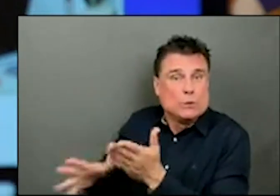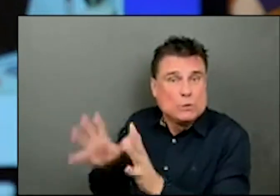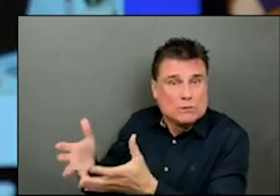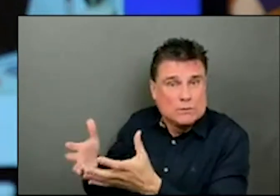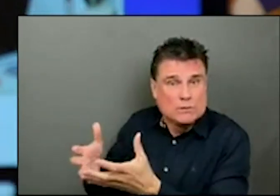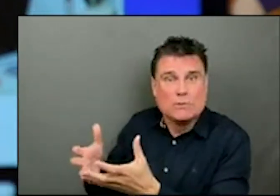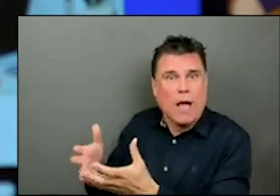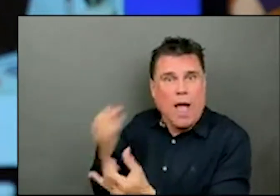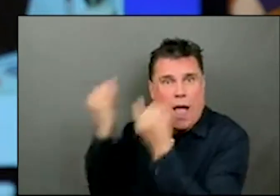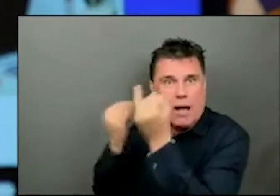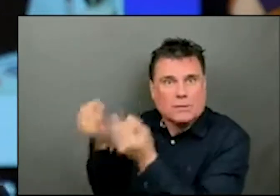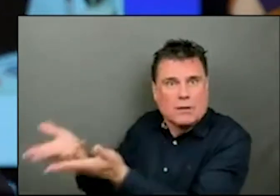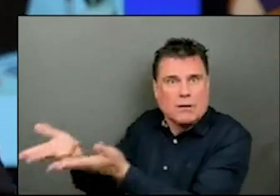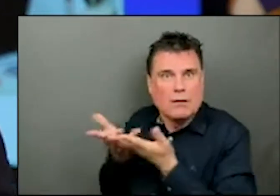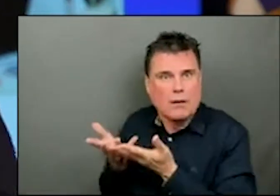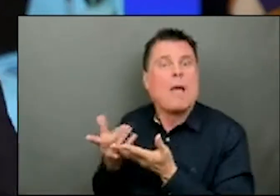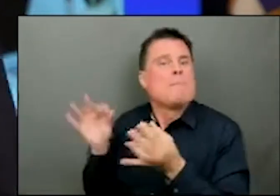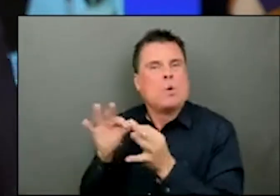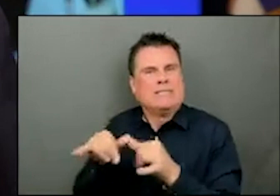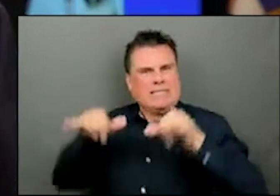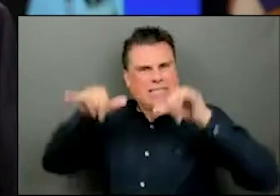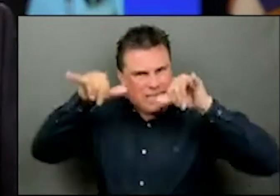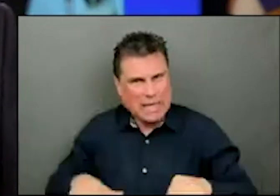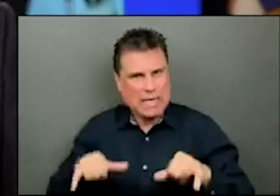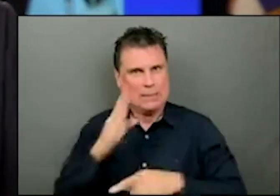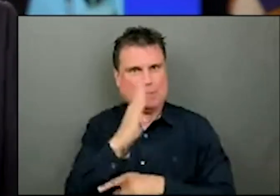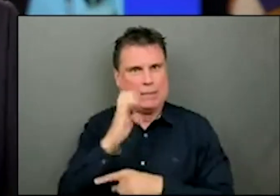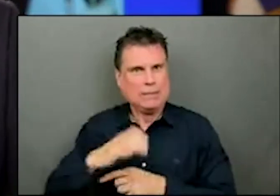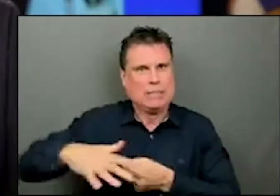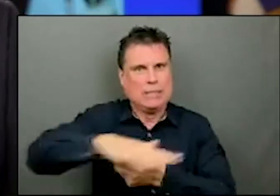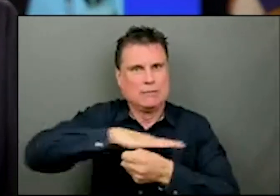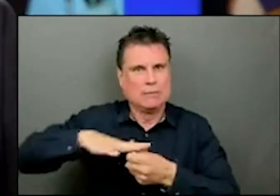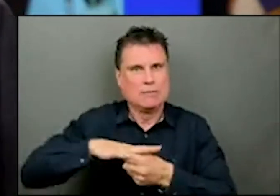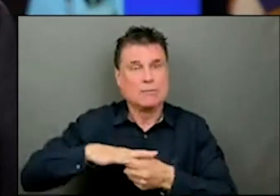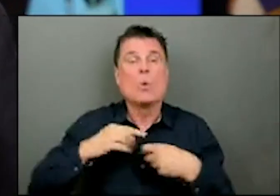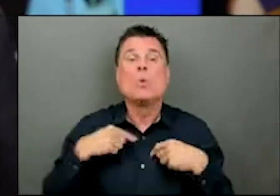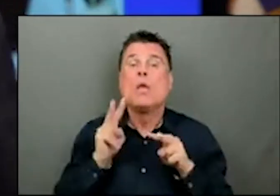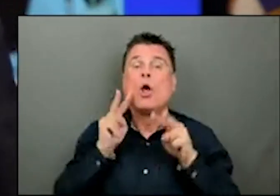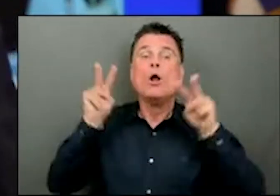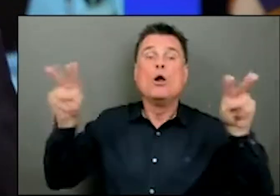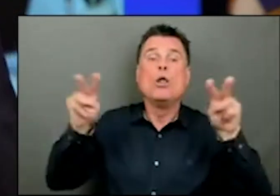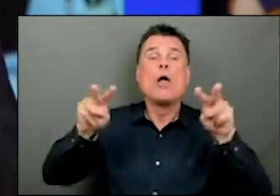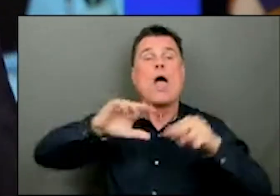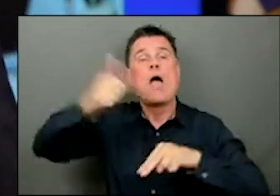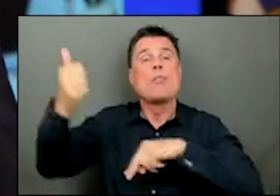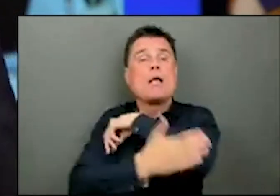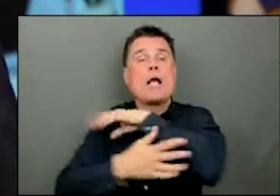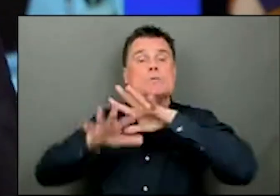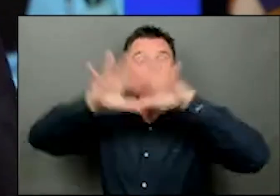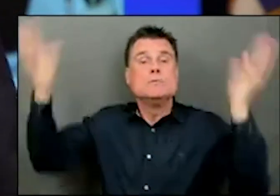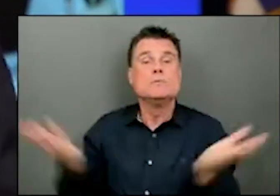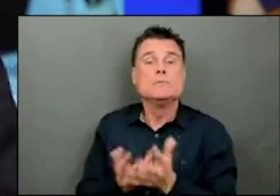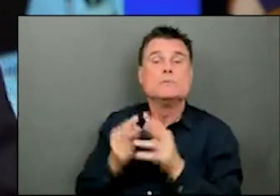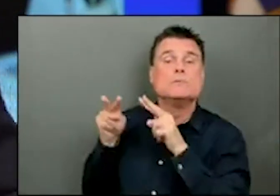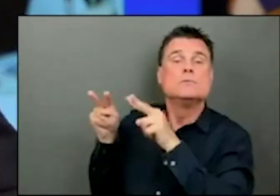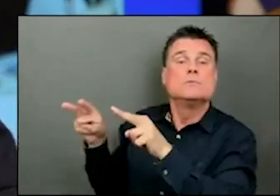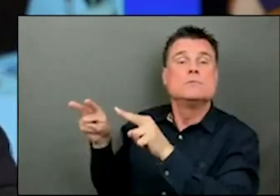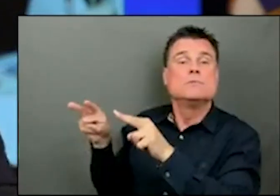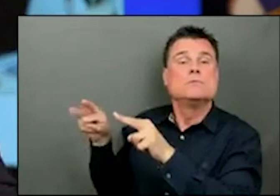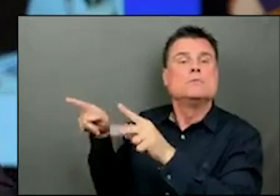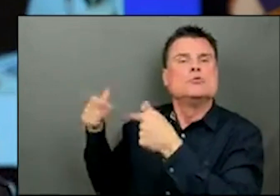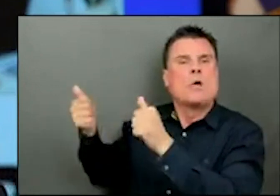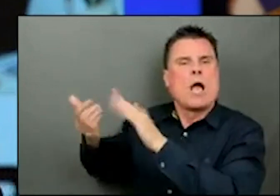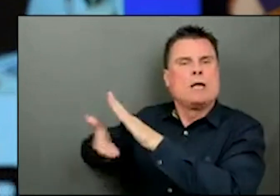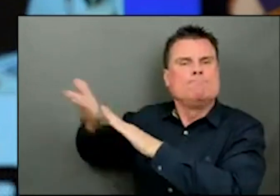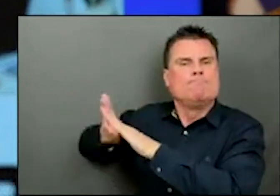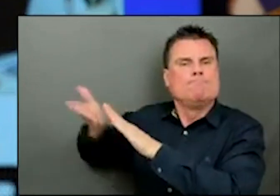And we've looked around the world at other jurisdictions and we've tried to do our level best to manage and monitor what's happening there so that we can build